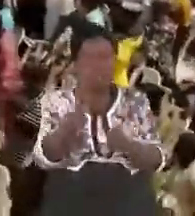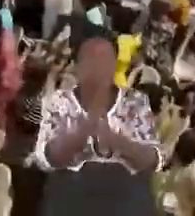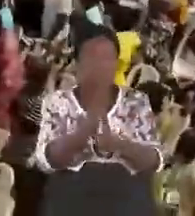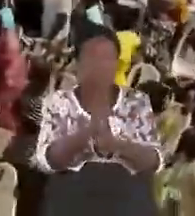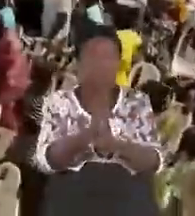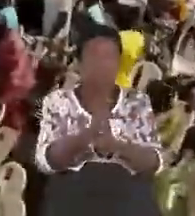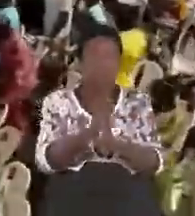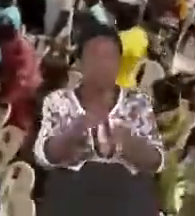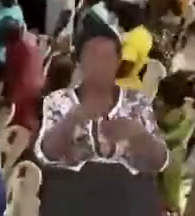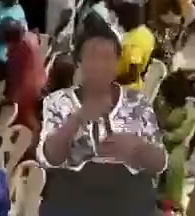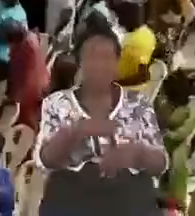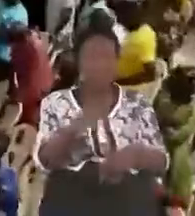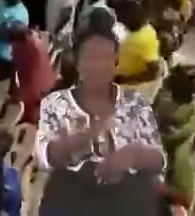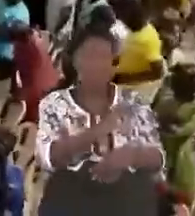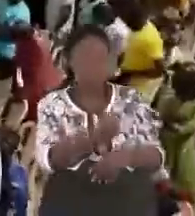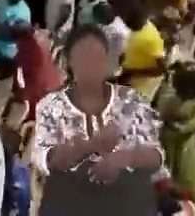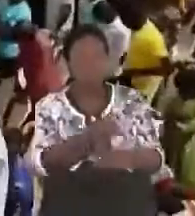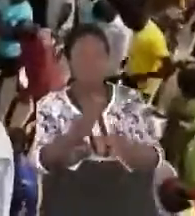success